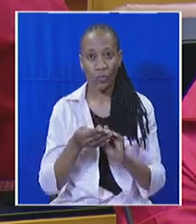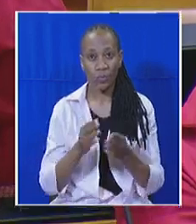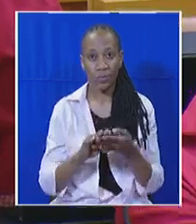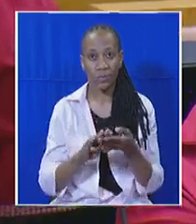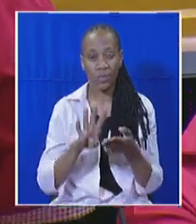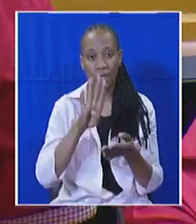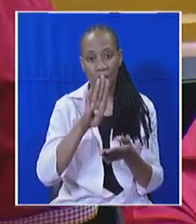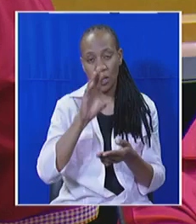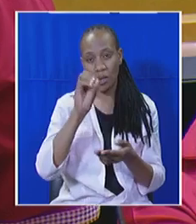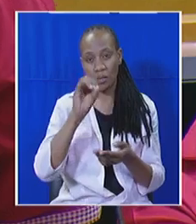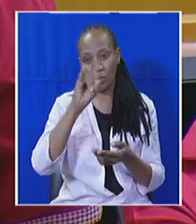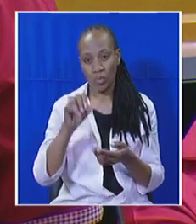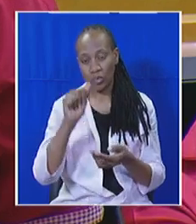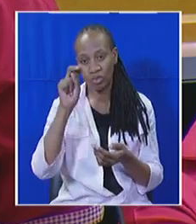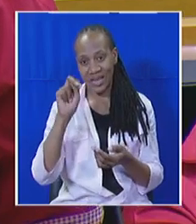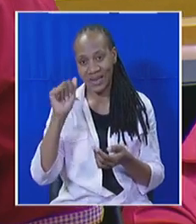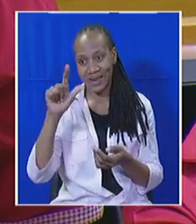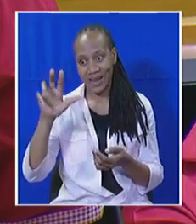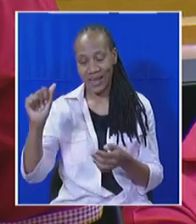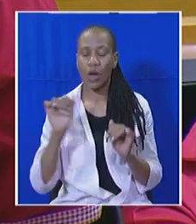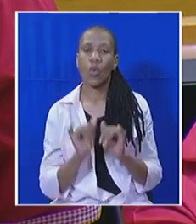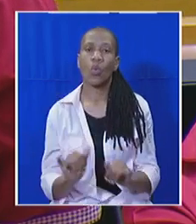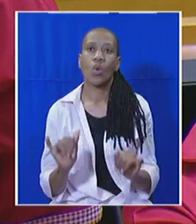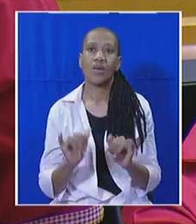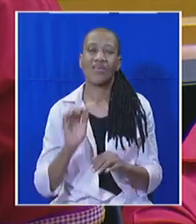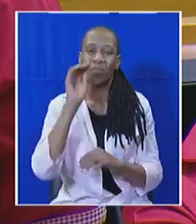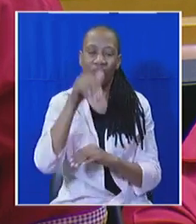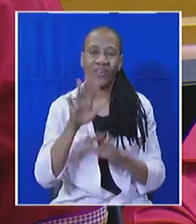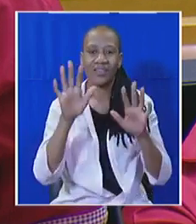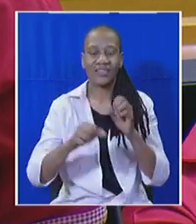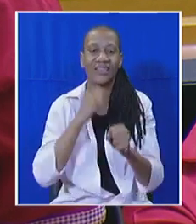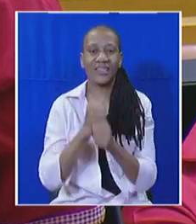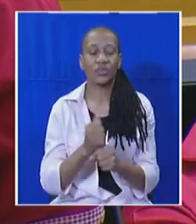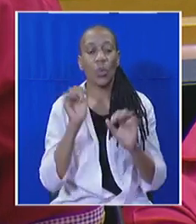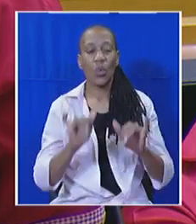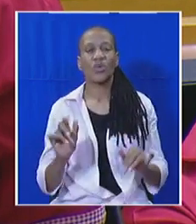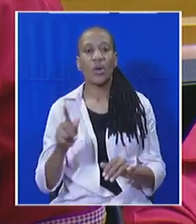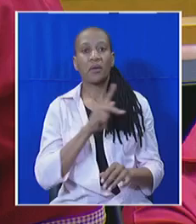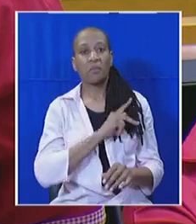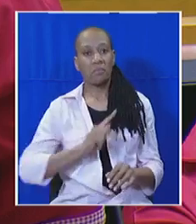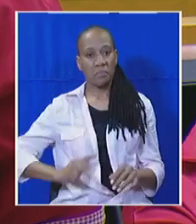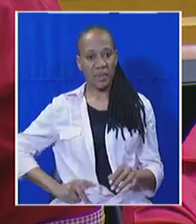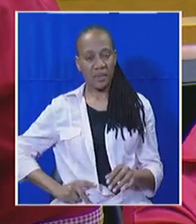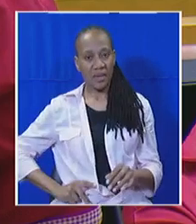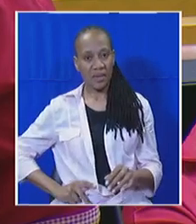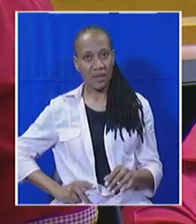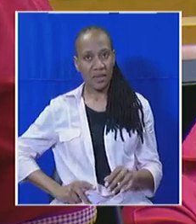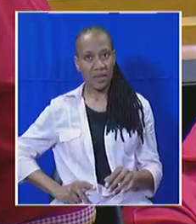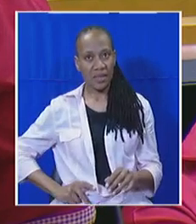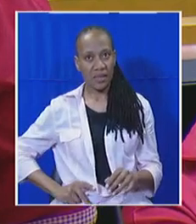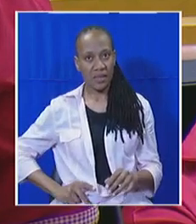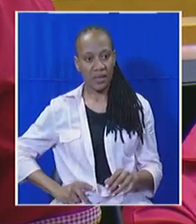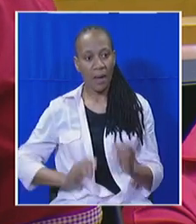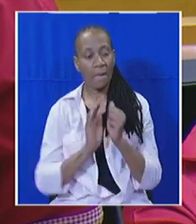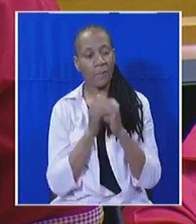Bujanala is forced to wait over 10 years while the Premier of Northwest obstruct justice and protect corrupt